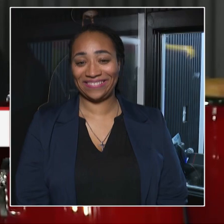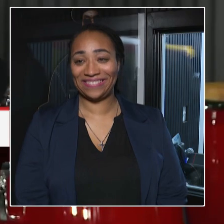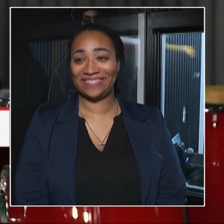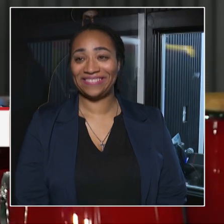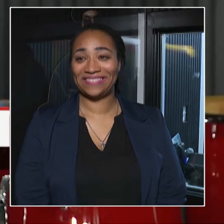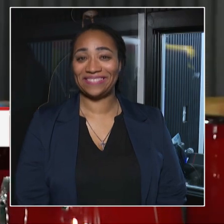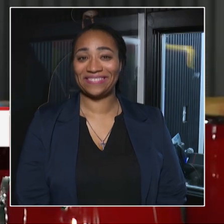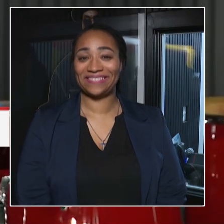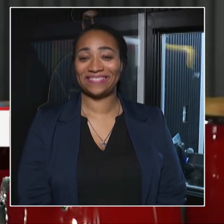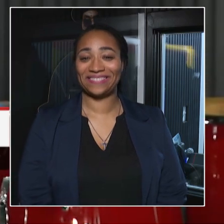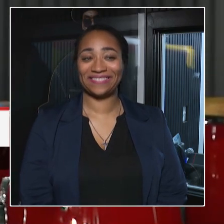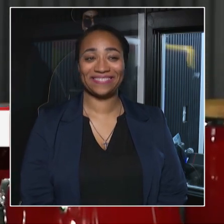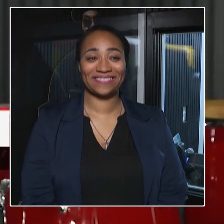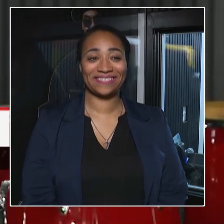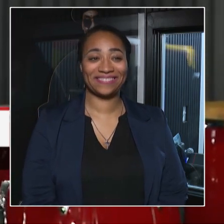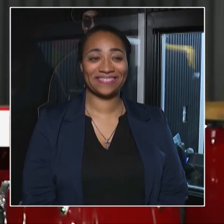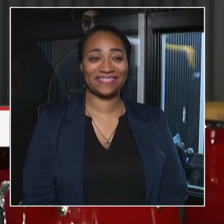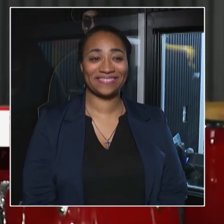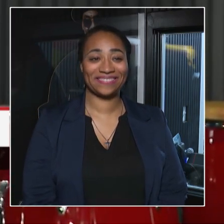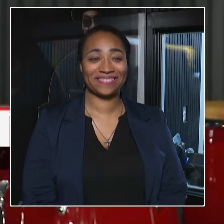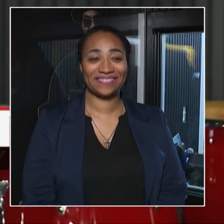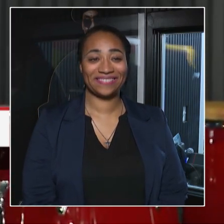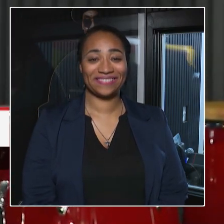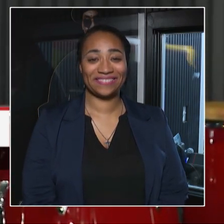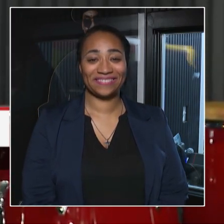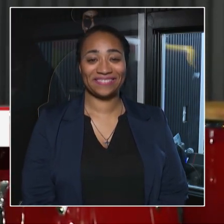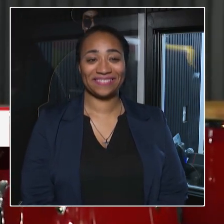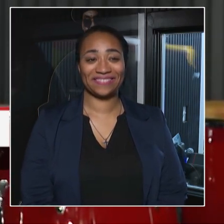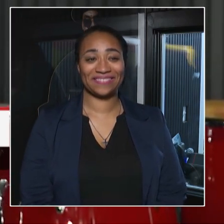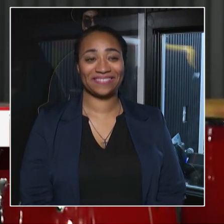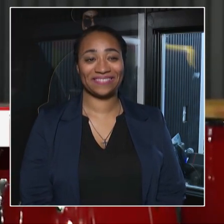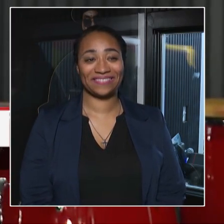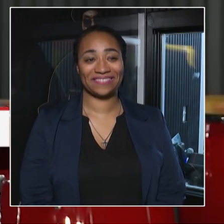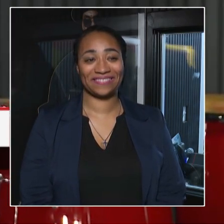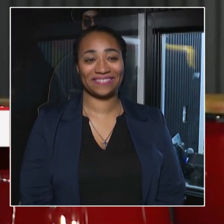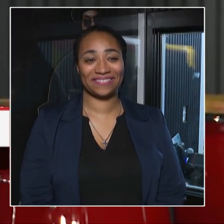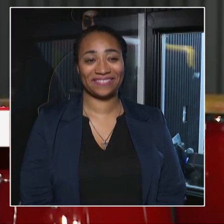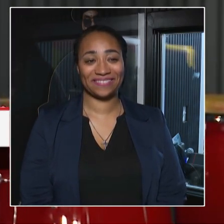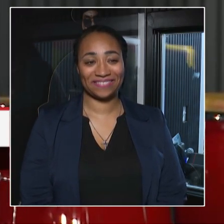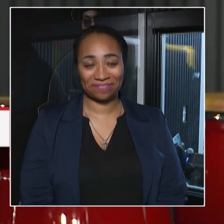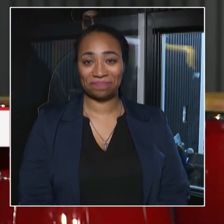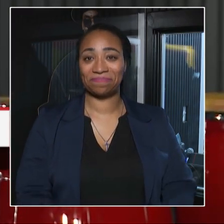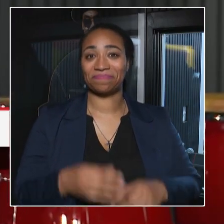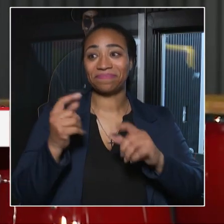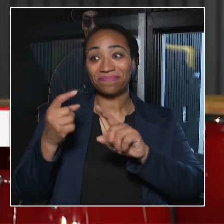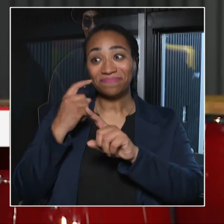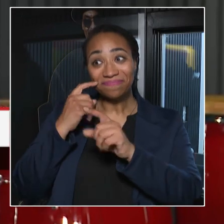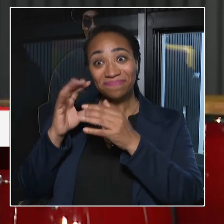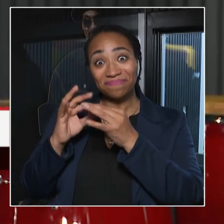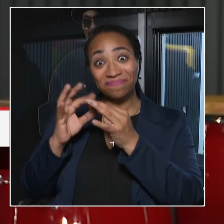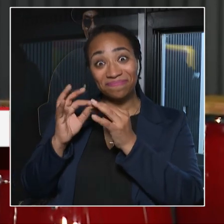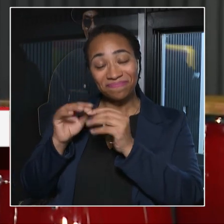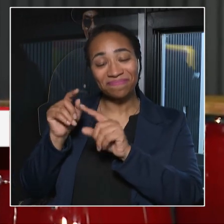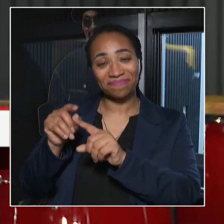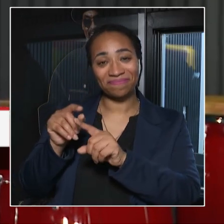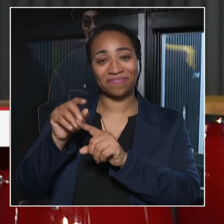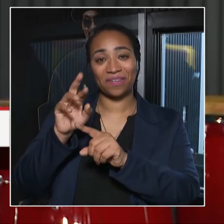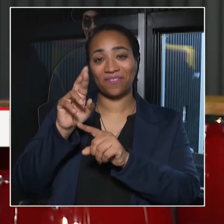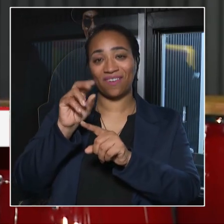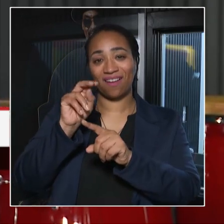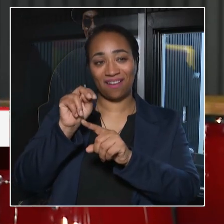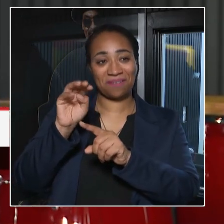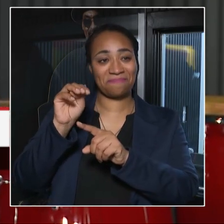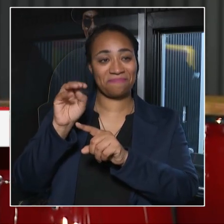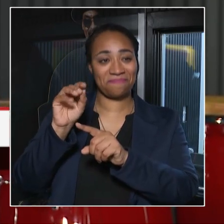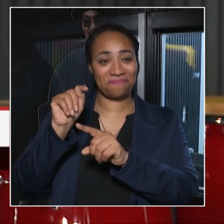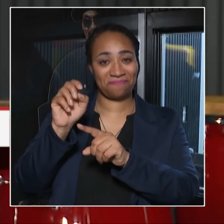Okay, thank you, founder, Mr. Ronald Moten. And again, thank you, Mayor Bowser, for your words and all of your support. I am